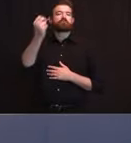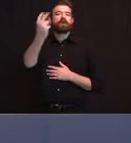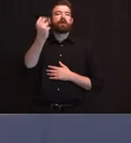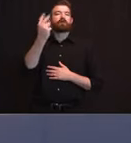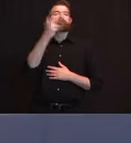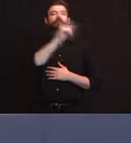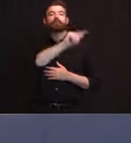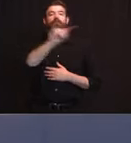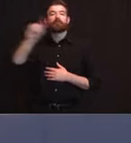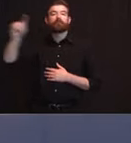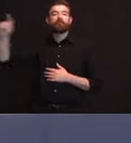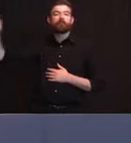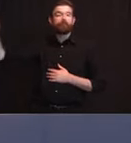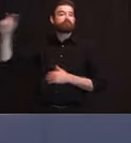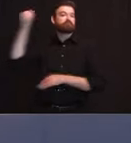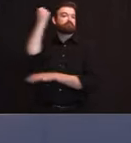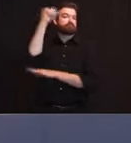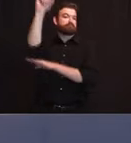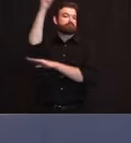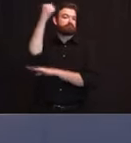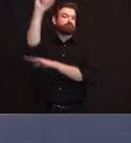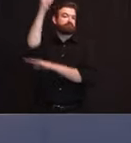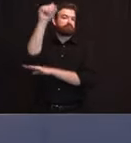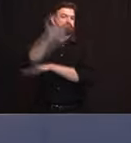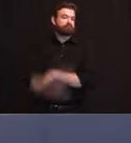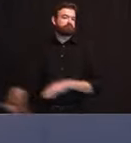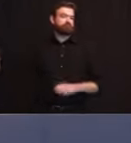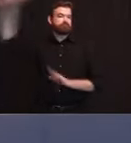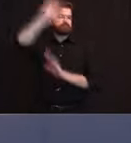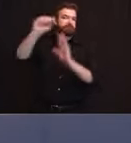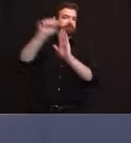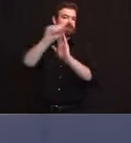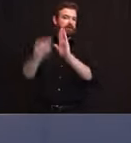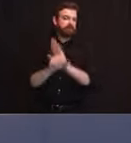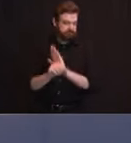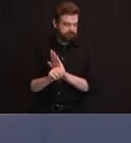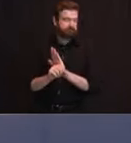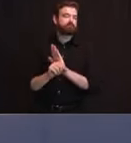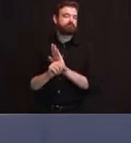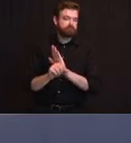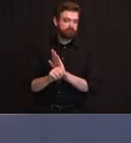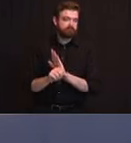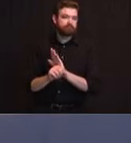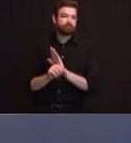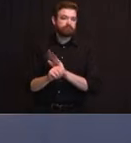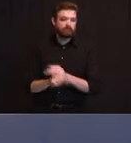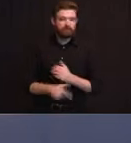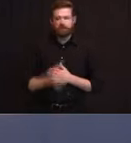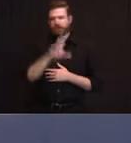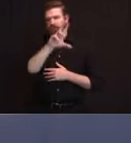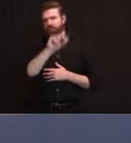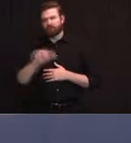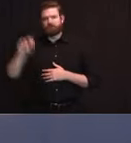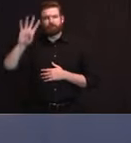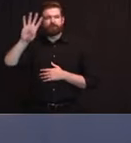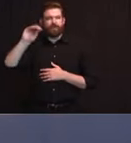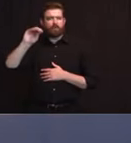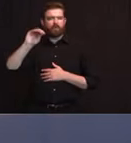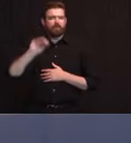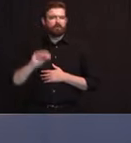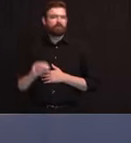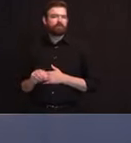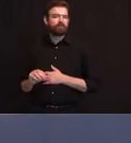the state today. We're probably looking at least the ones that we're aware of over the weekend, 30 or 40. We continue to monitor those through our